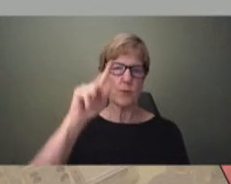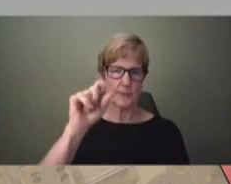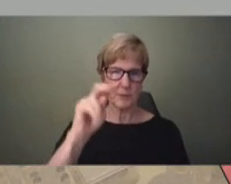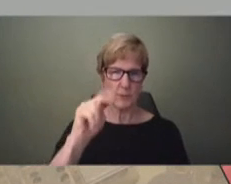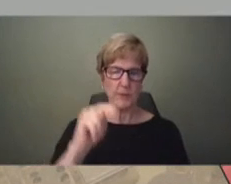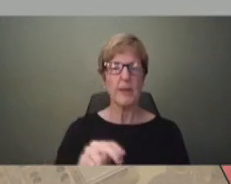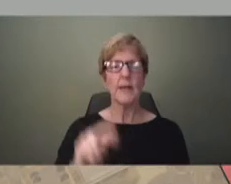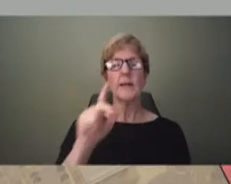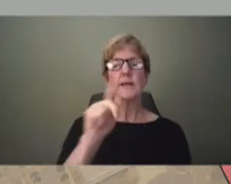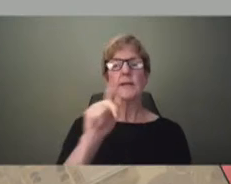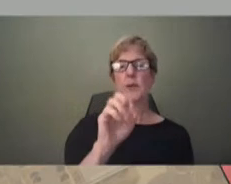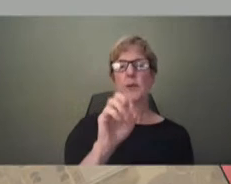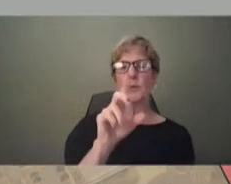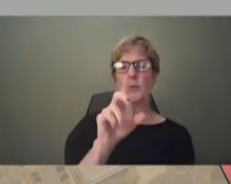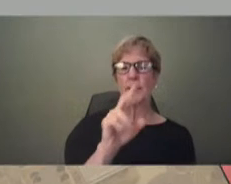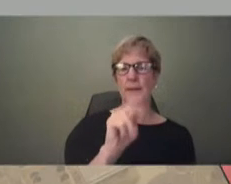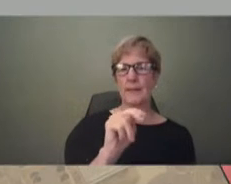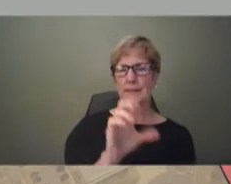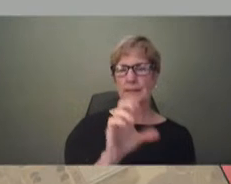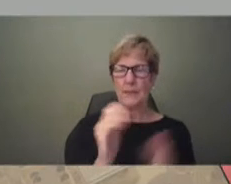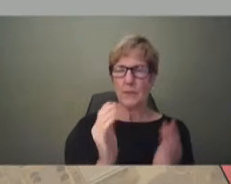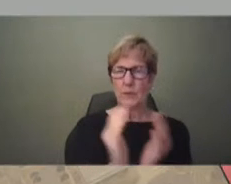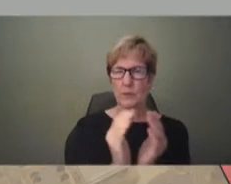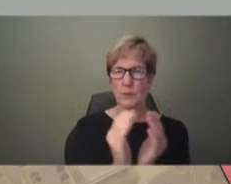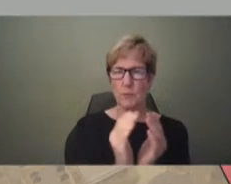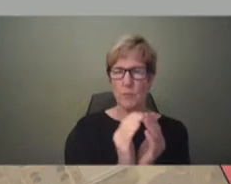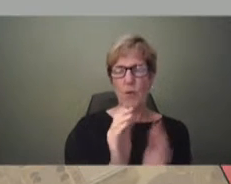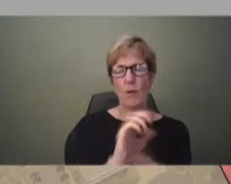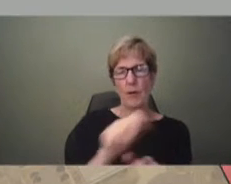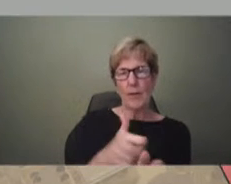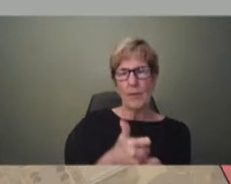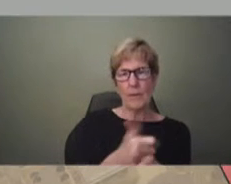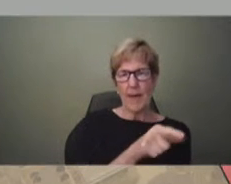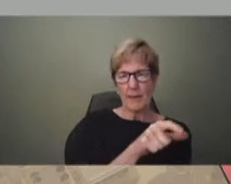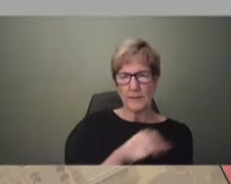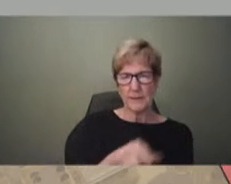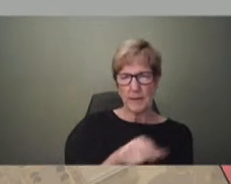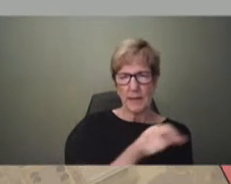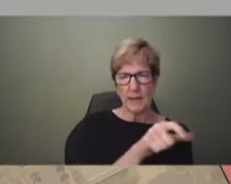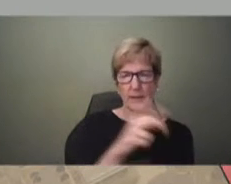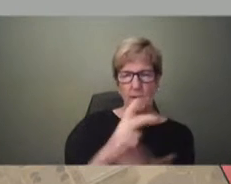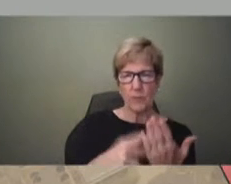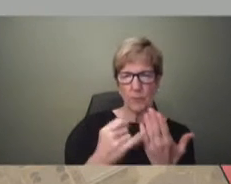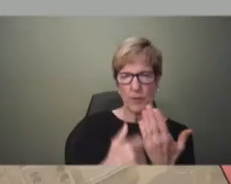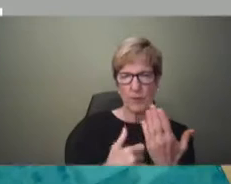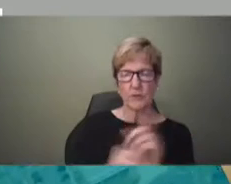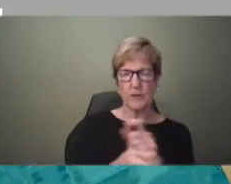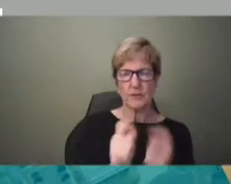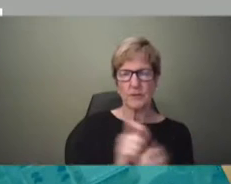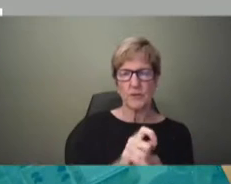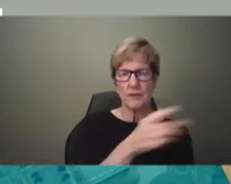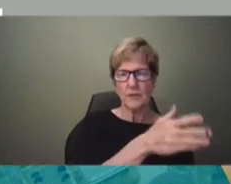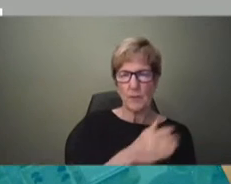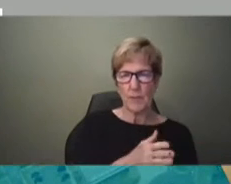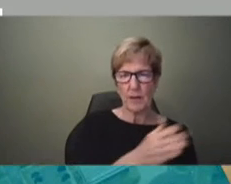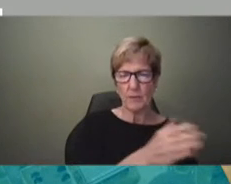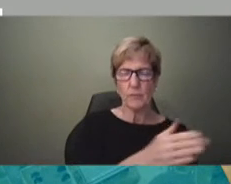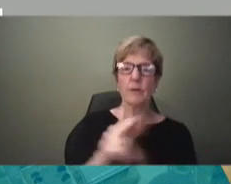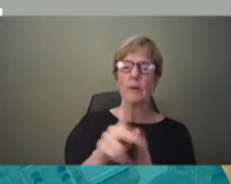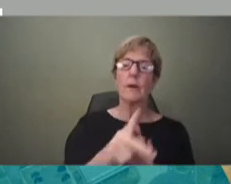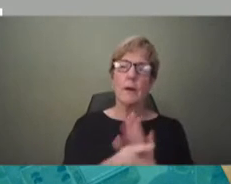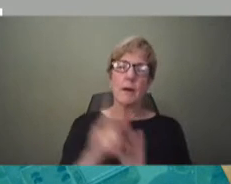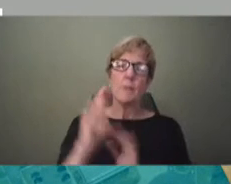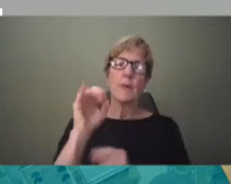NC is the smaller piece that's uh along the backside of the project resoning boundary uh the policy map does call for